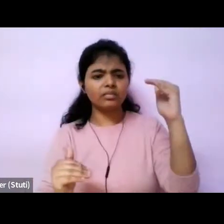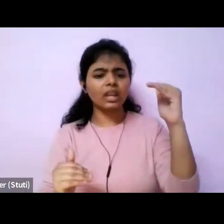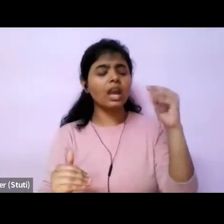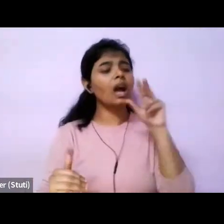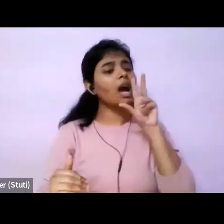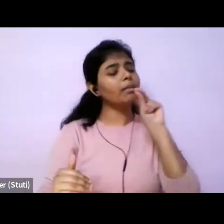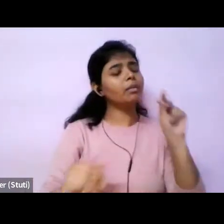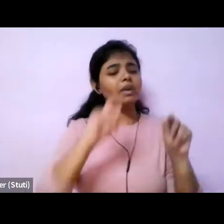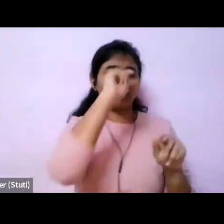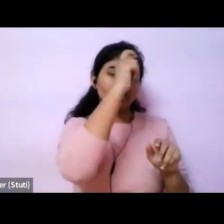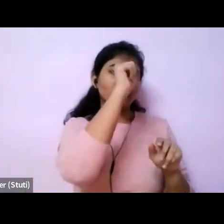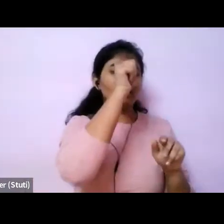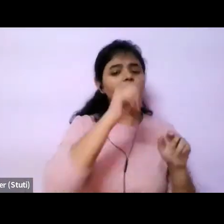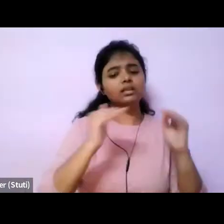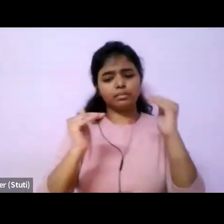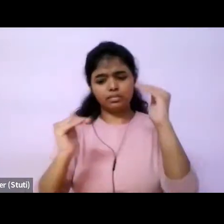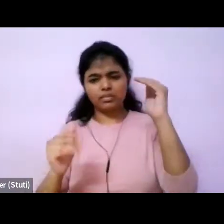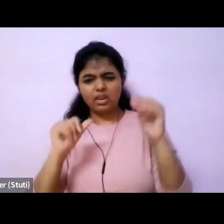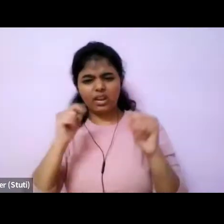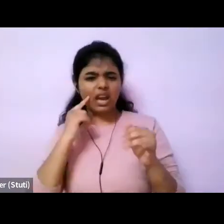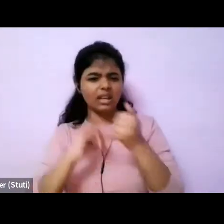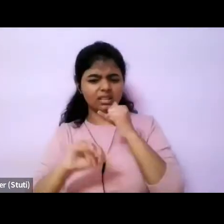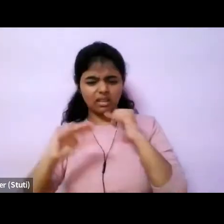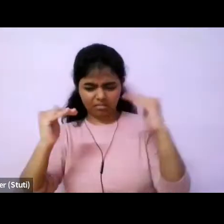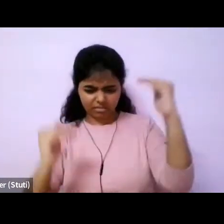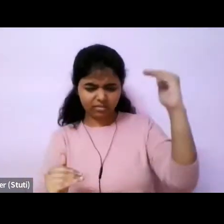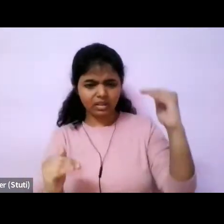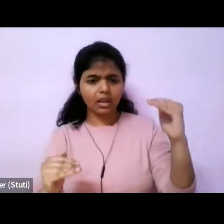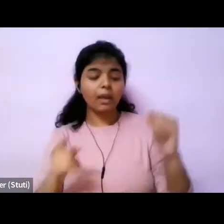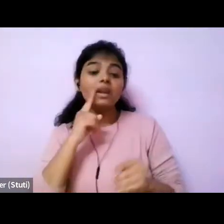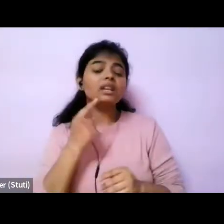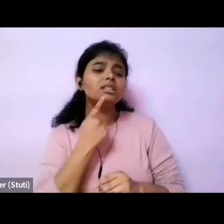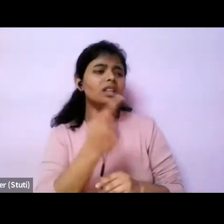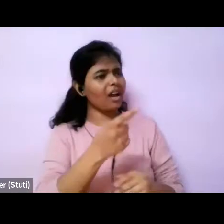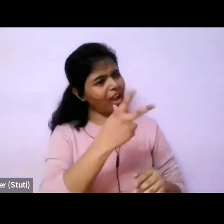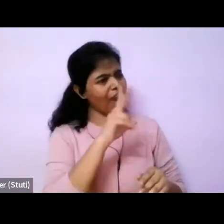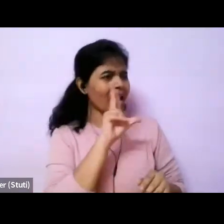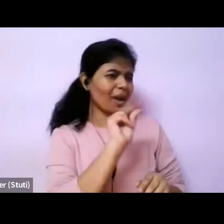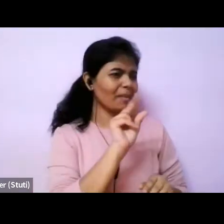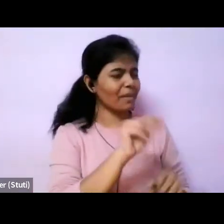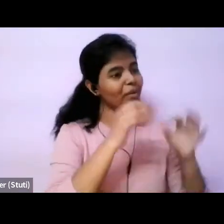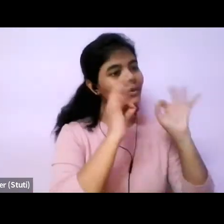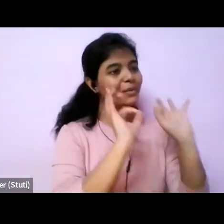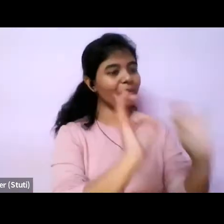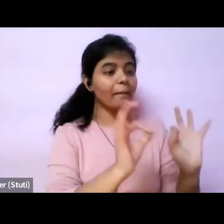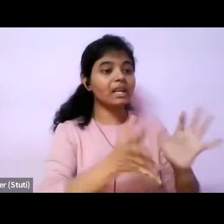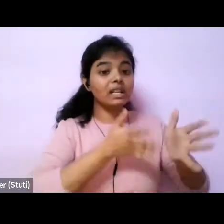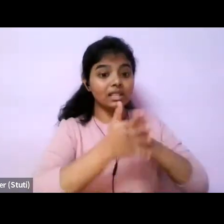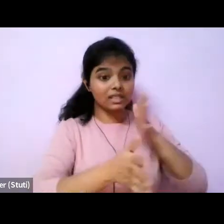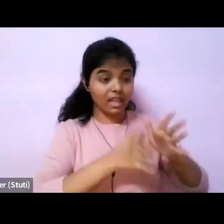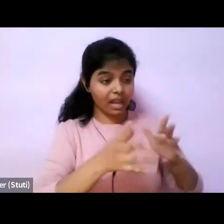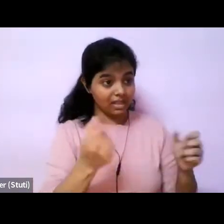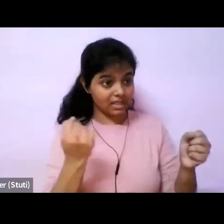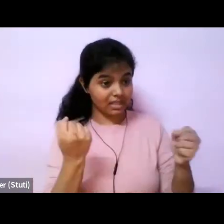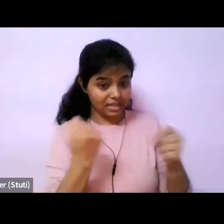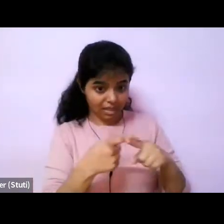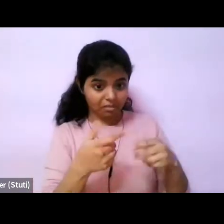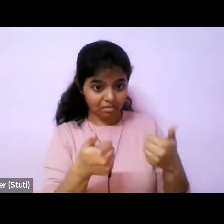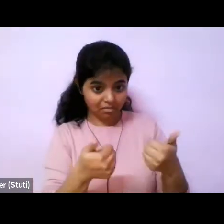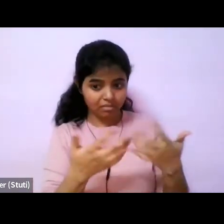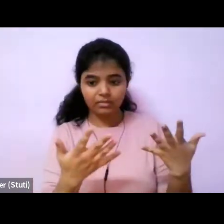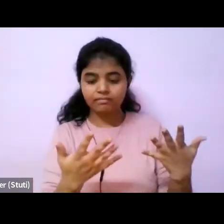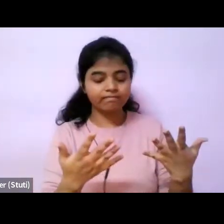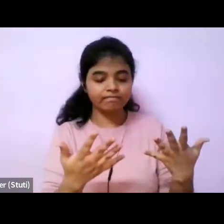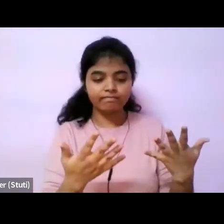normate, and Madan is often advised, quote, "You speak very well. You do not need to sign like them," unquote. In